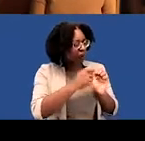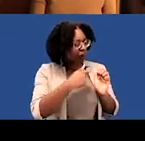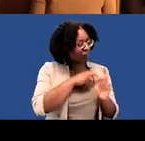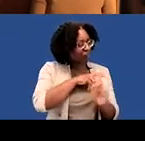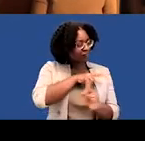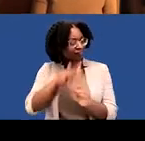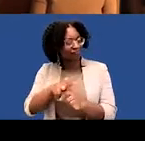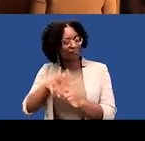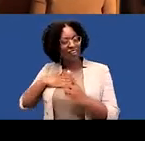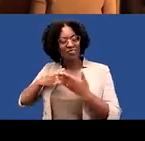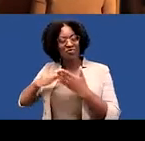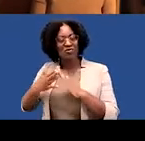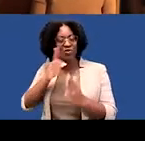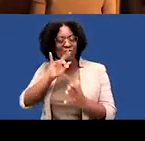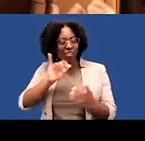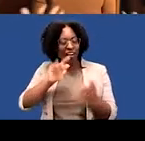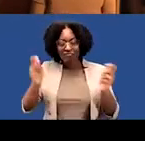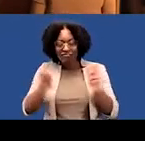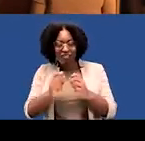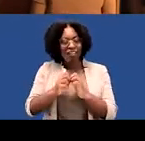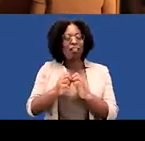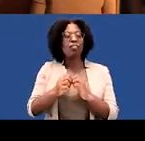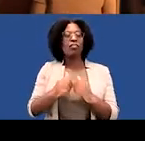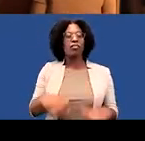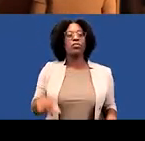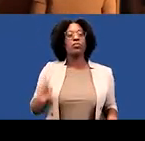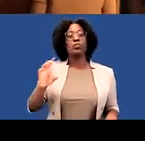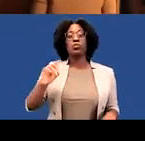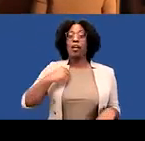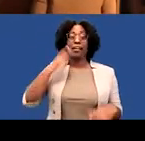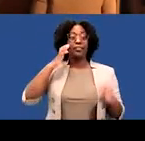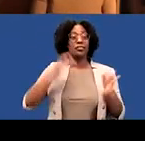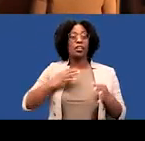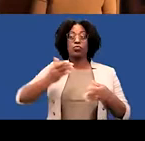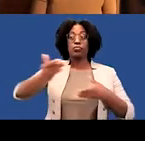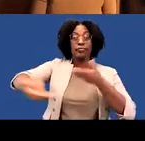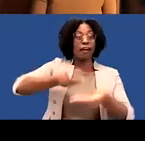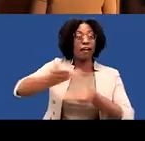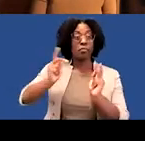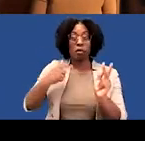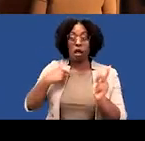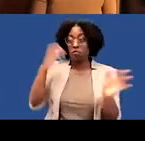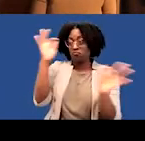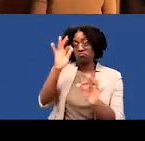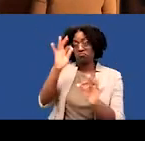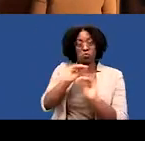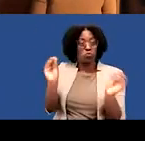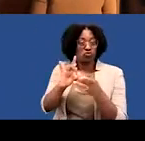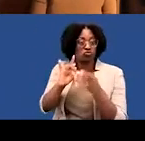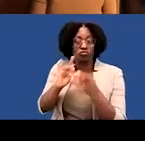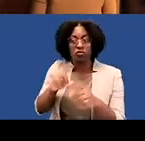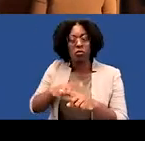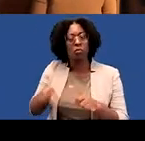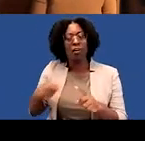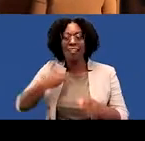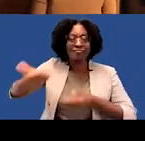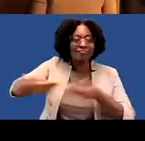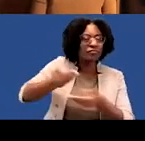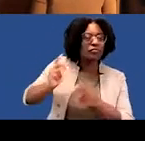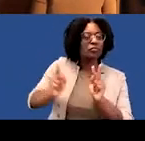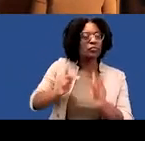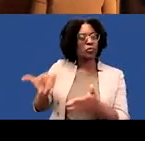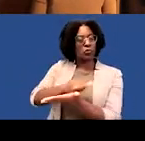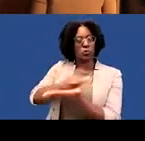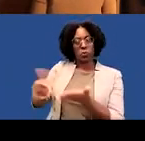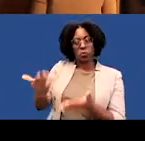also my first time doing an open call. So I invited people that I did not know into this work, but inviting people in New York in 2018